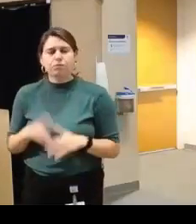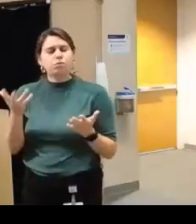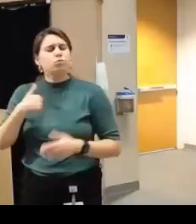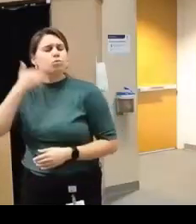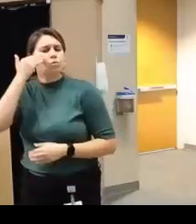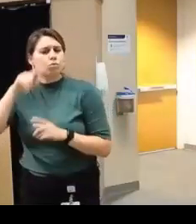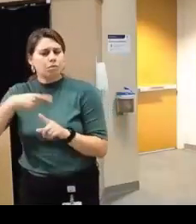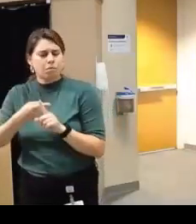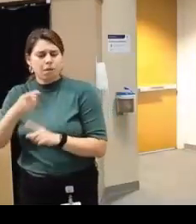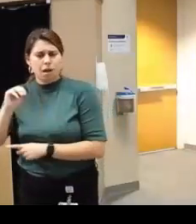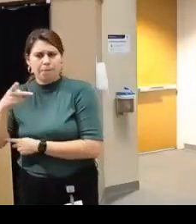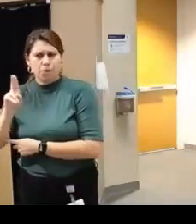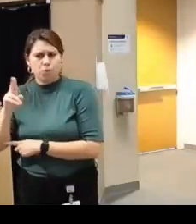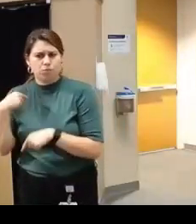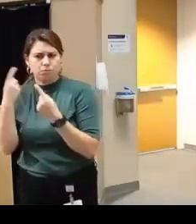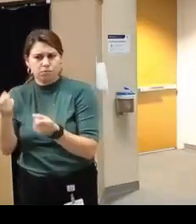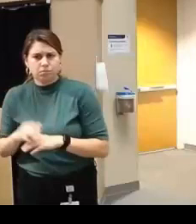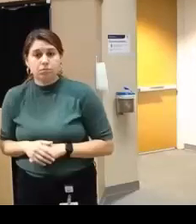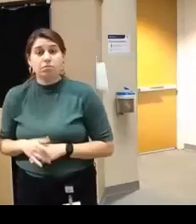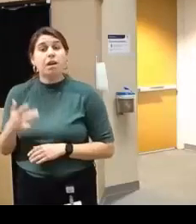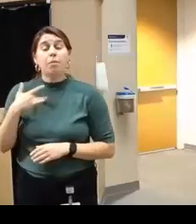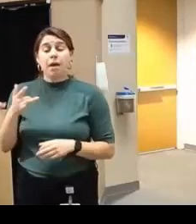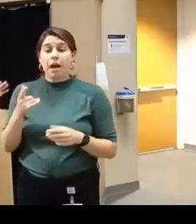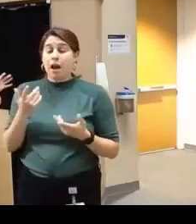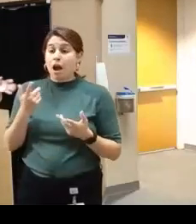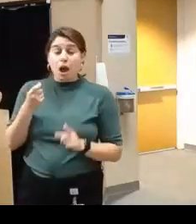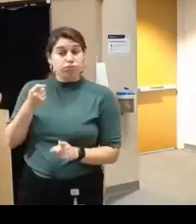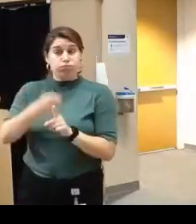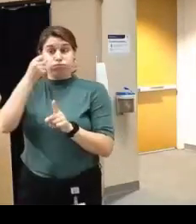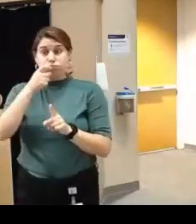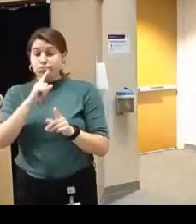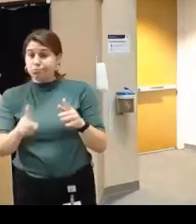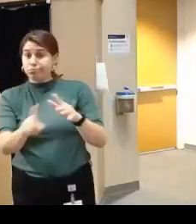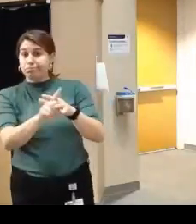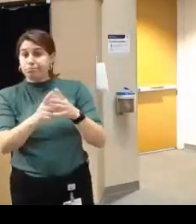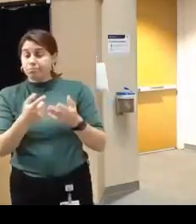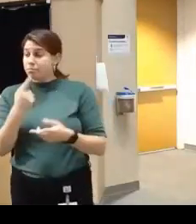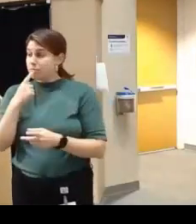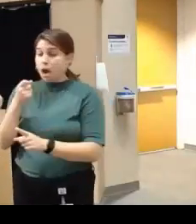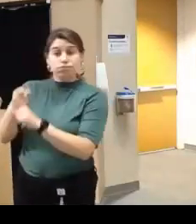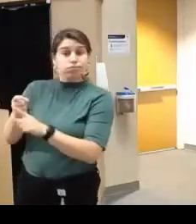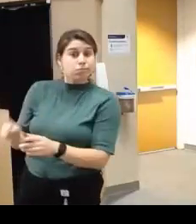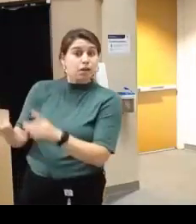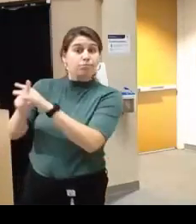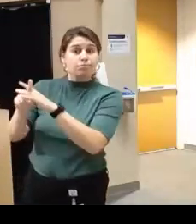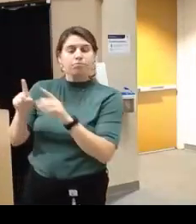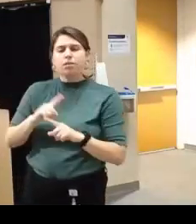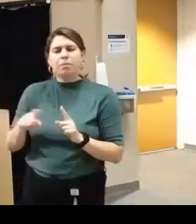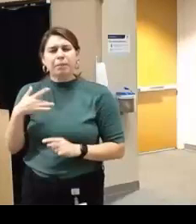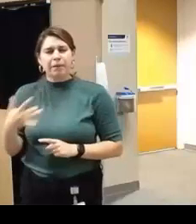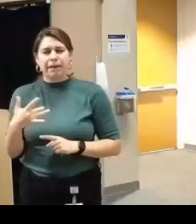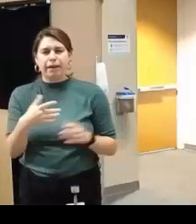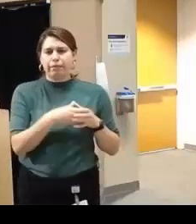about MPUs, med-psych units? We know they develop spontaneously, in different places and simultaneously, but in isolation.